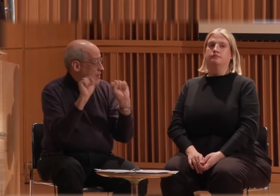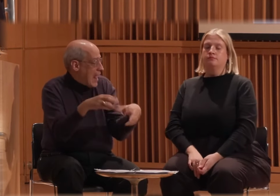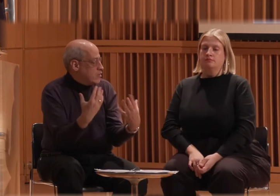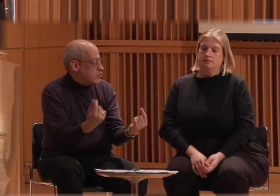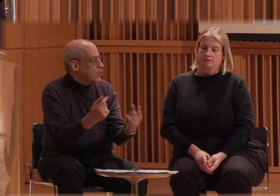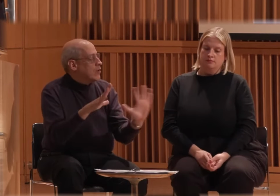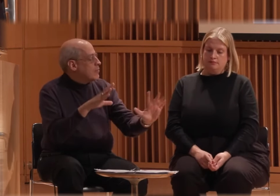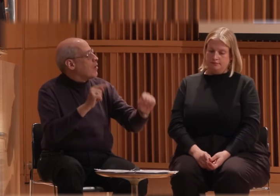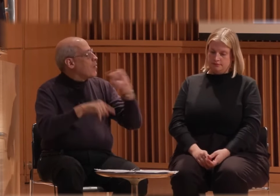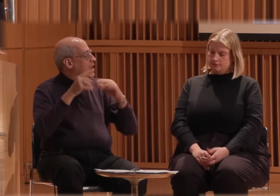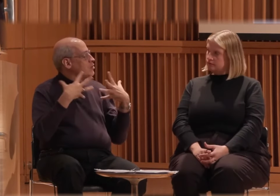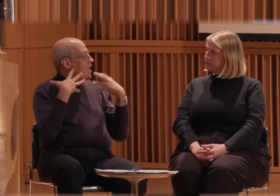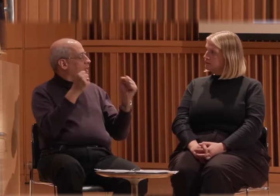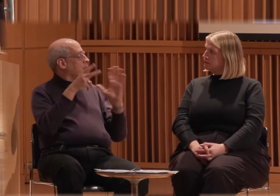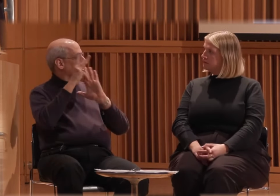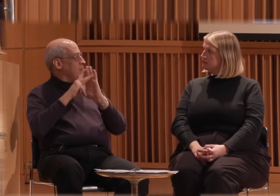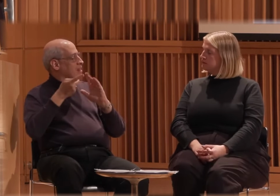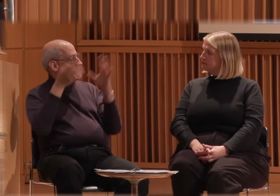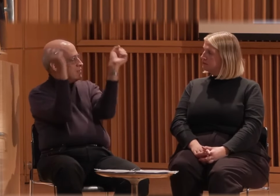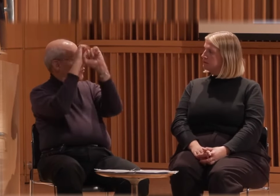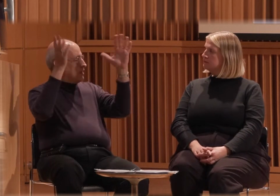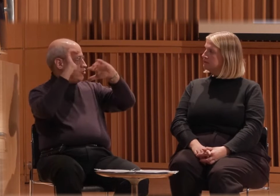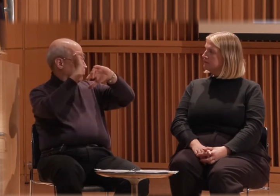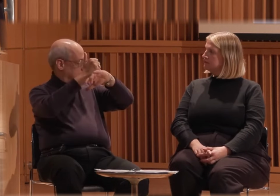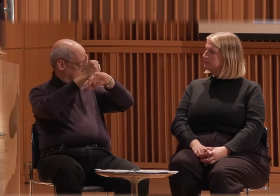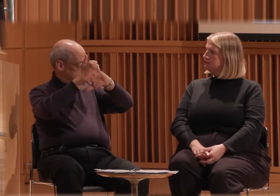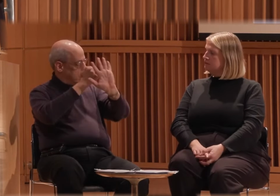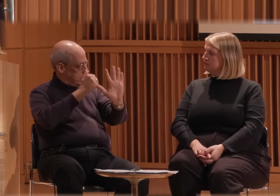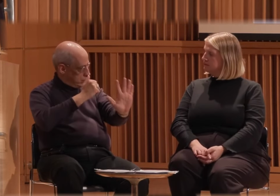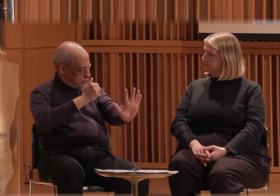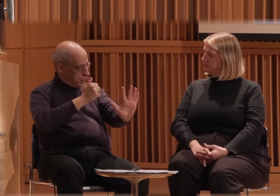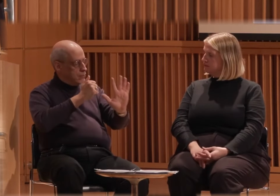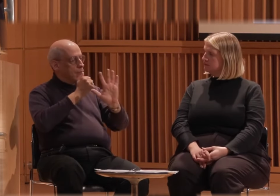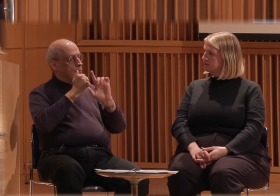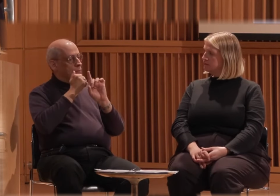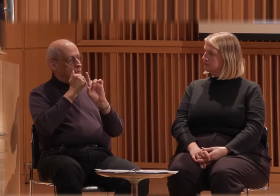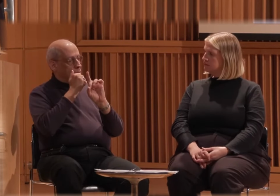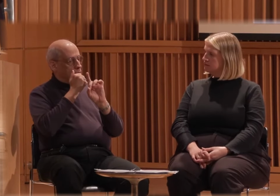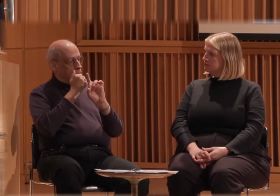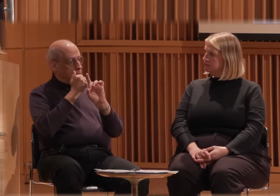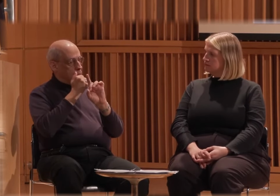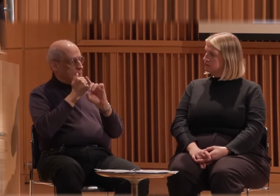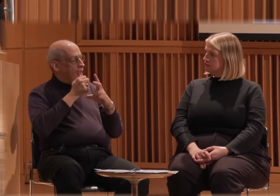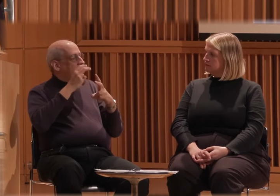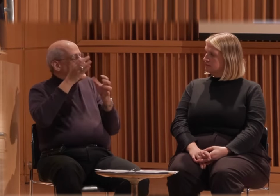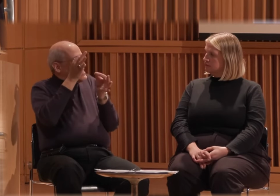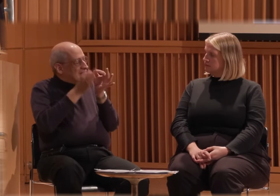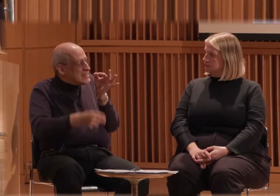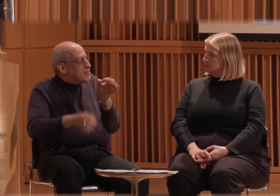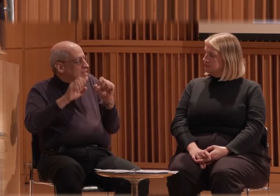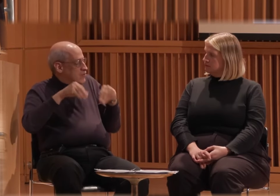to the health and all policies formulation. The health and all policies formulation, in its strictest, simplest sense,